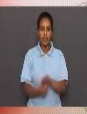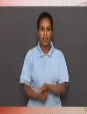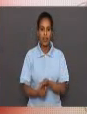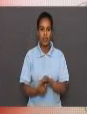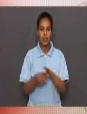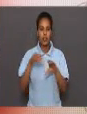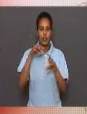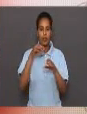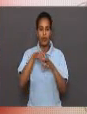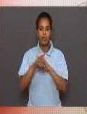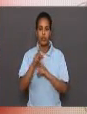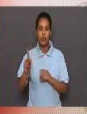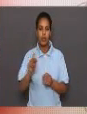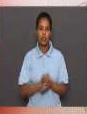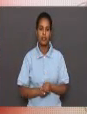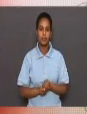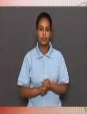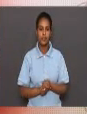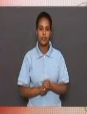effect on the product.